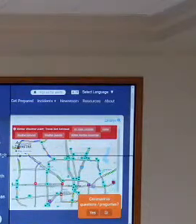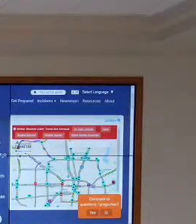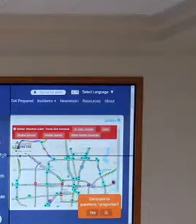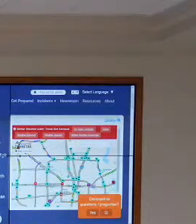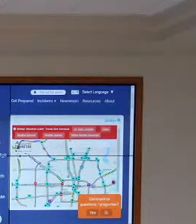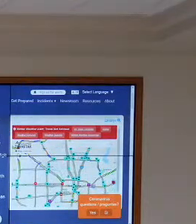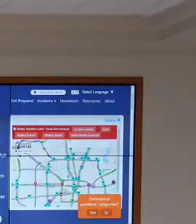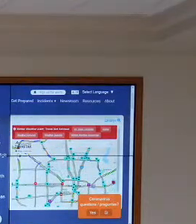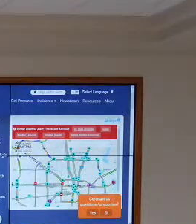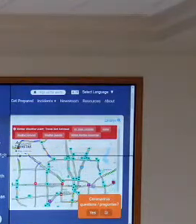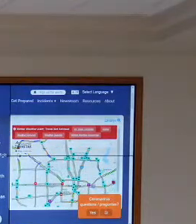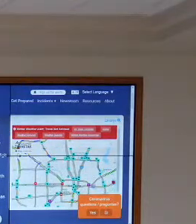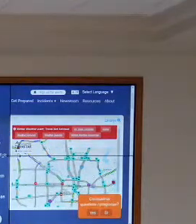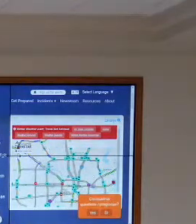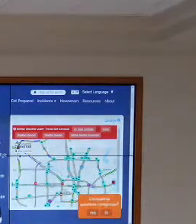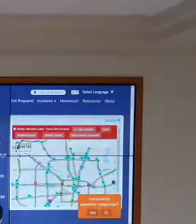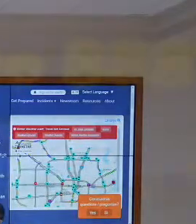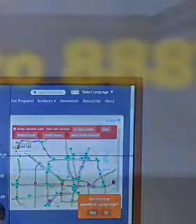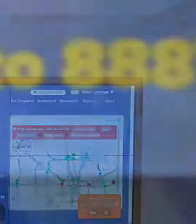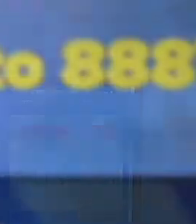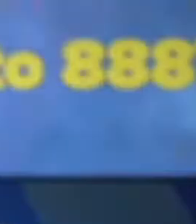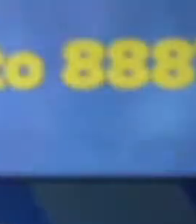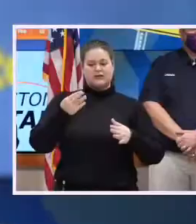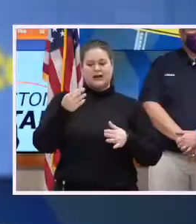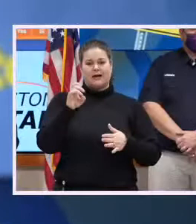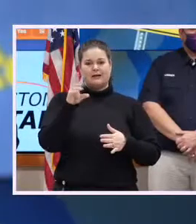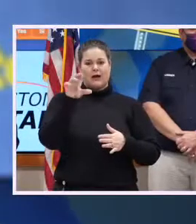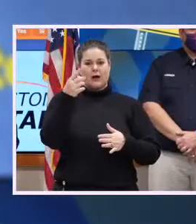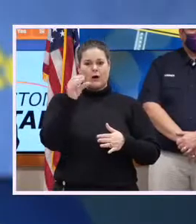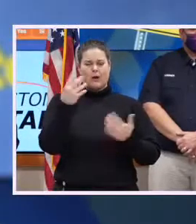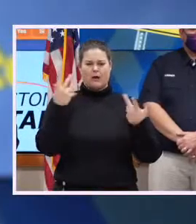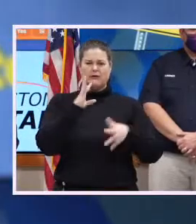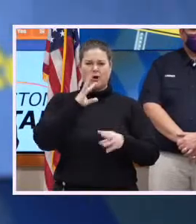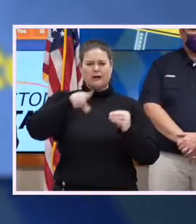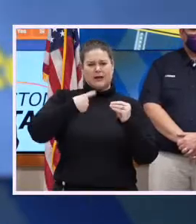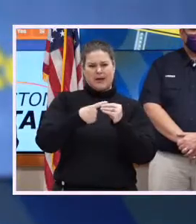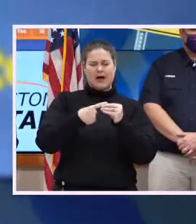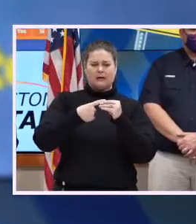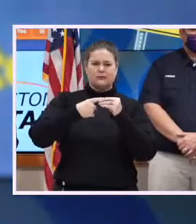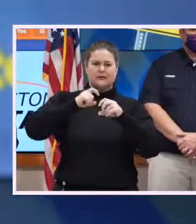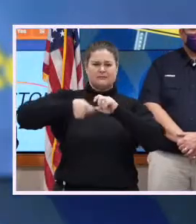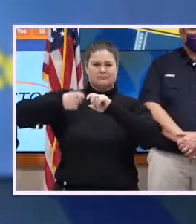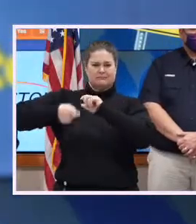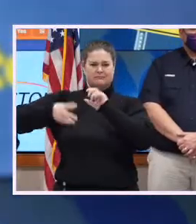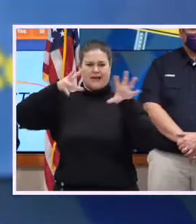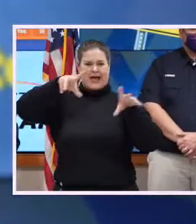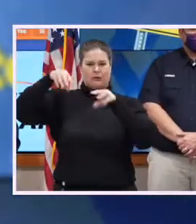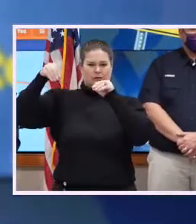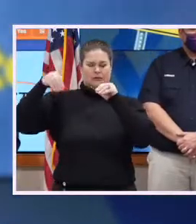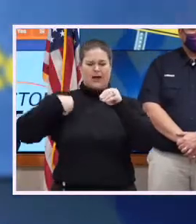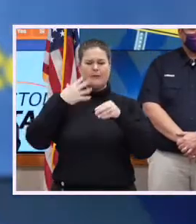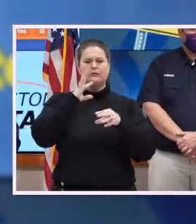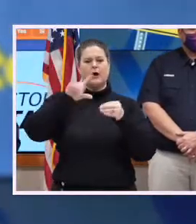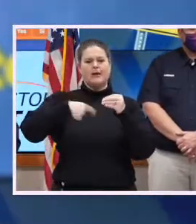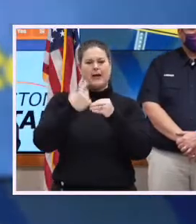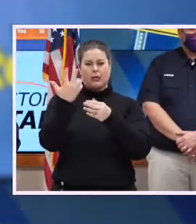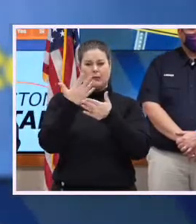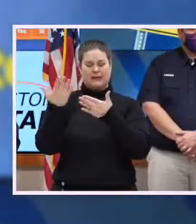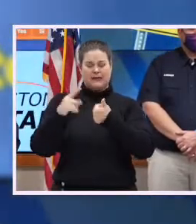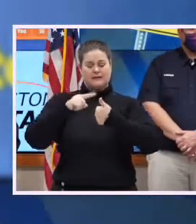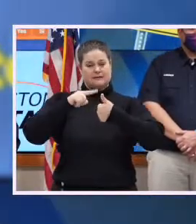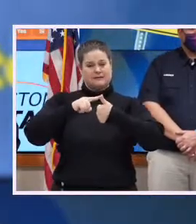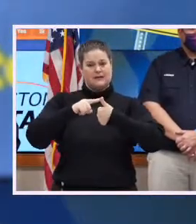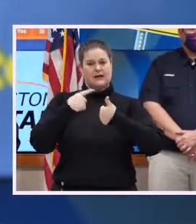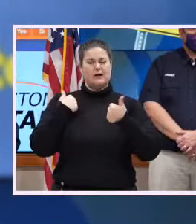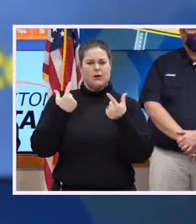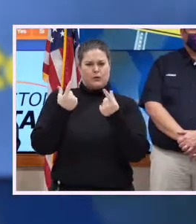current statistics of outages. Let me cover three things briefly with you. Number one, what we've